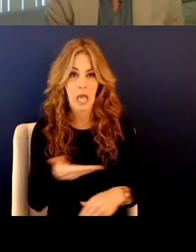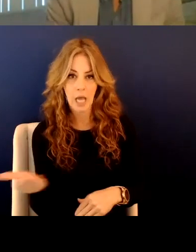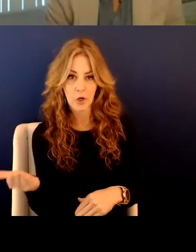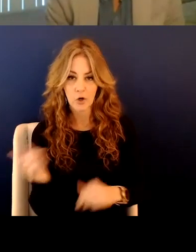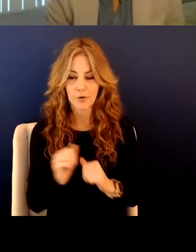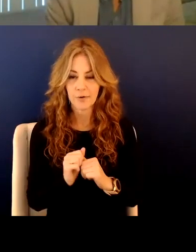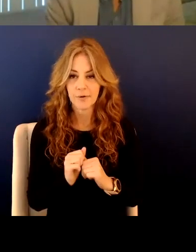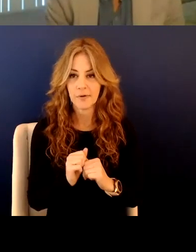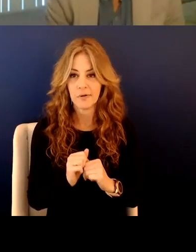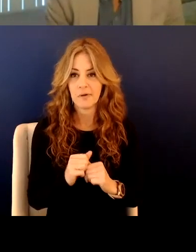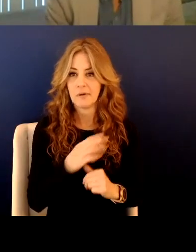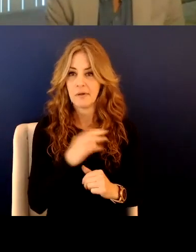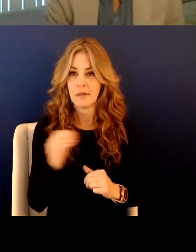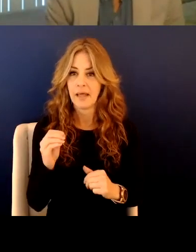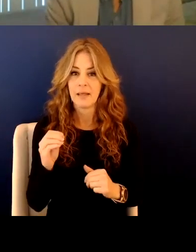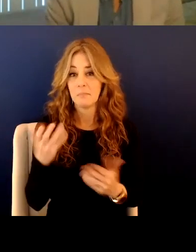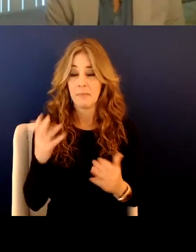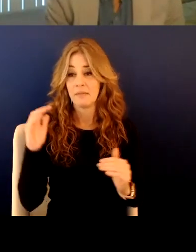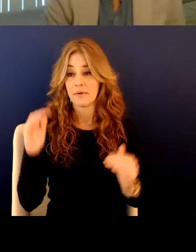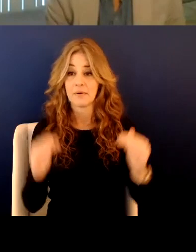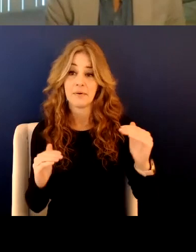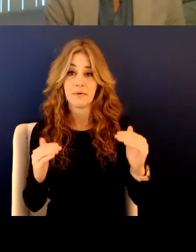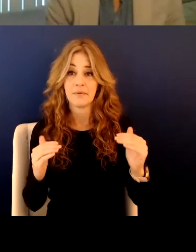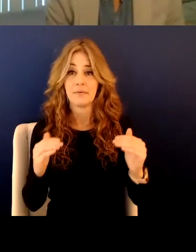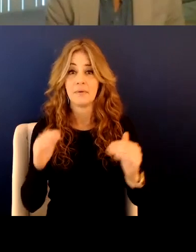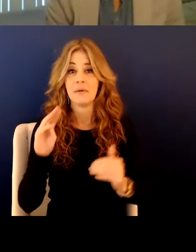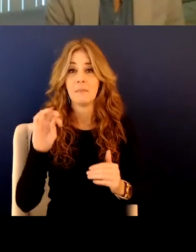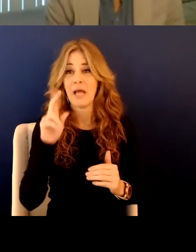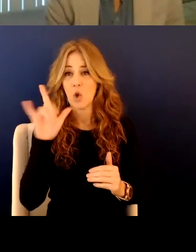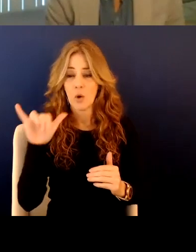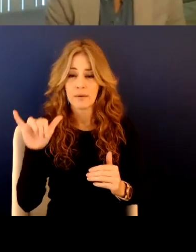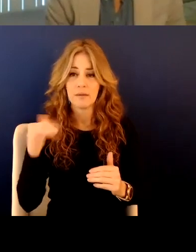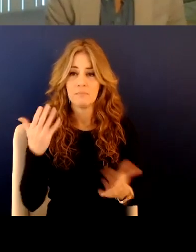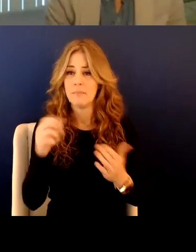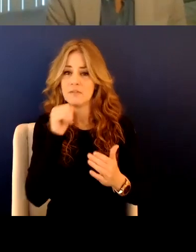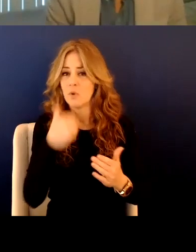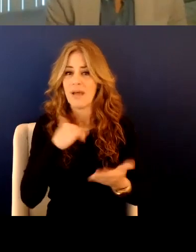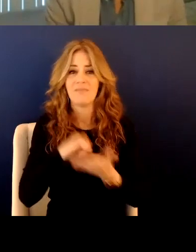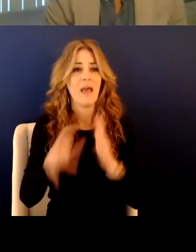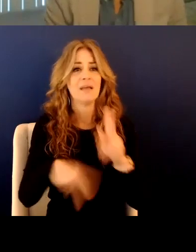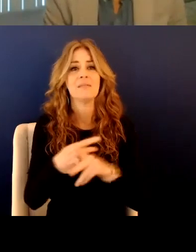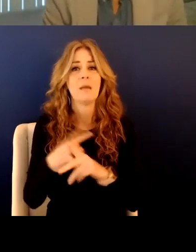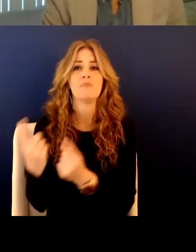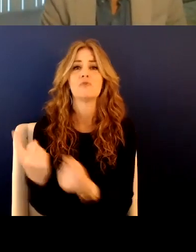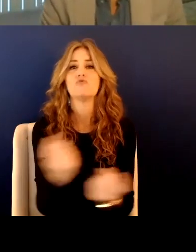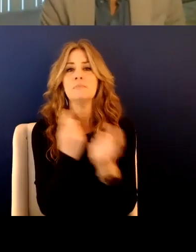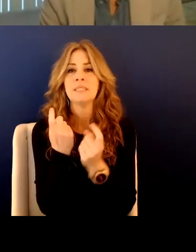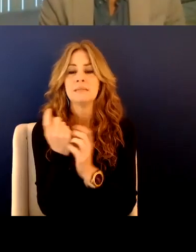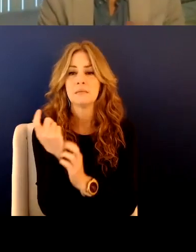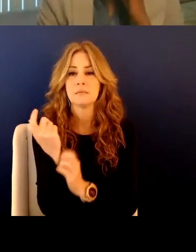URMs, underrepresented minorities, already often here without this type of recruitment initiatives. I